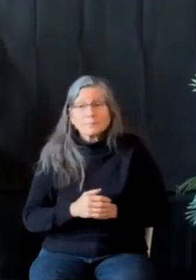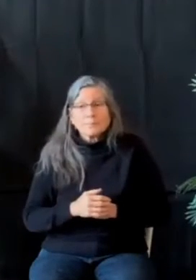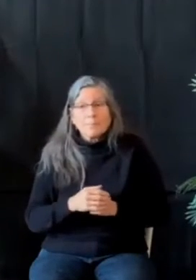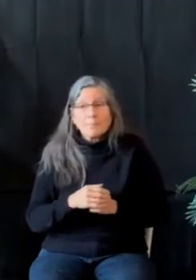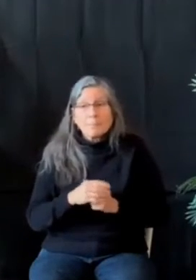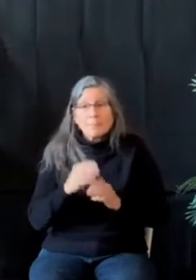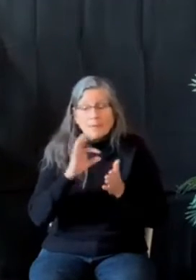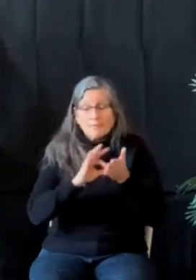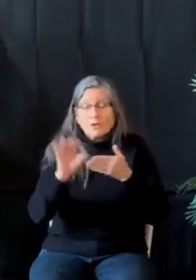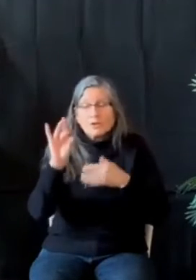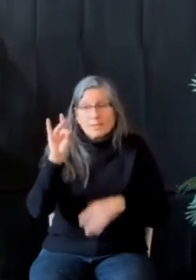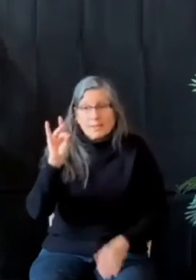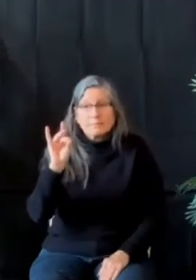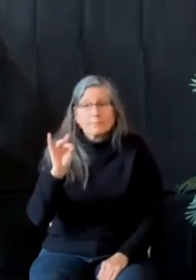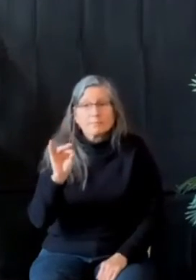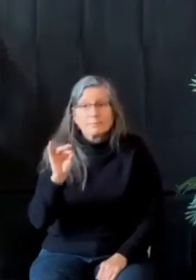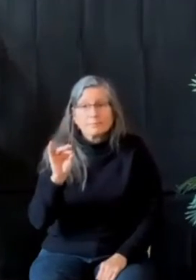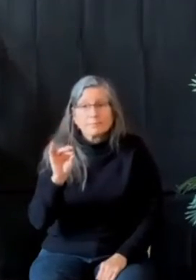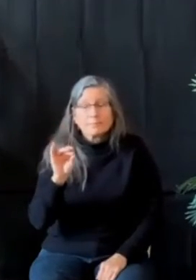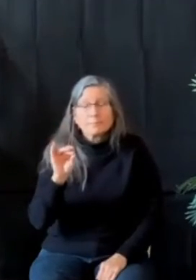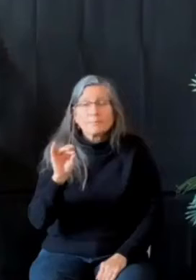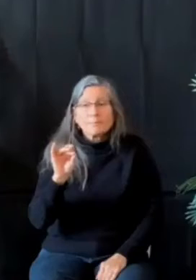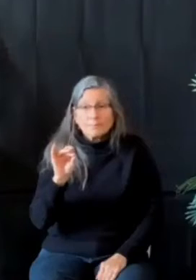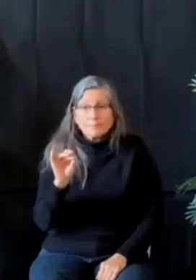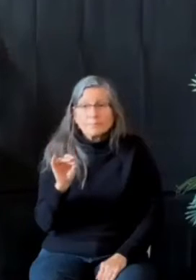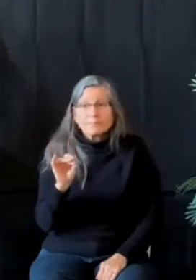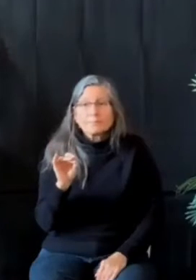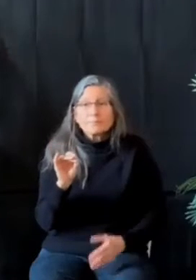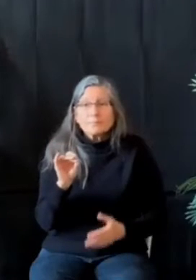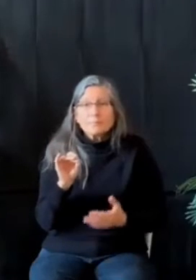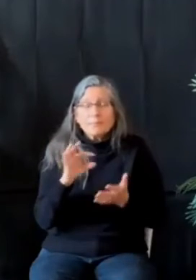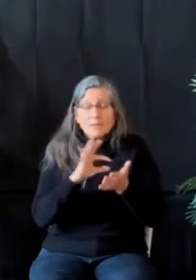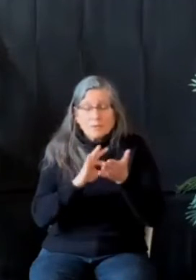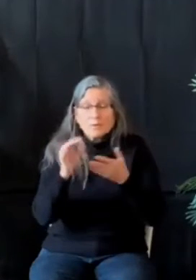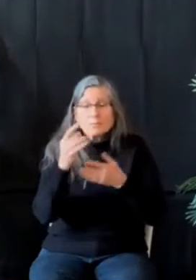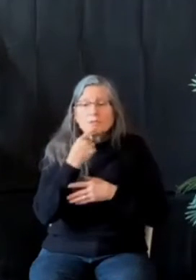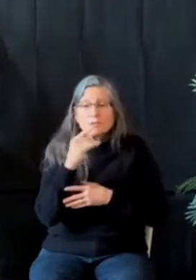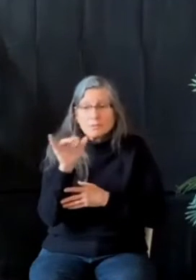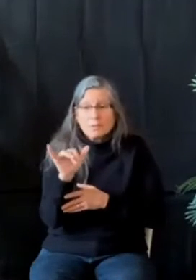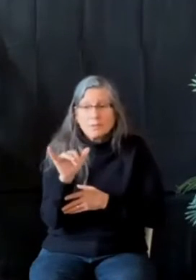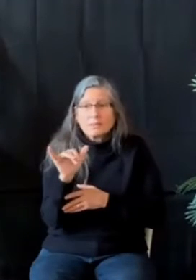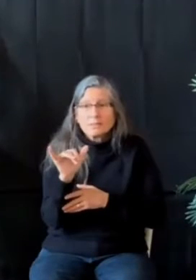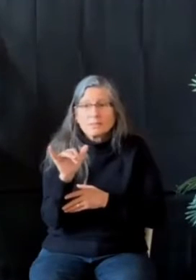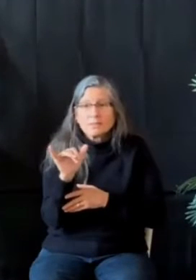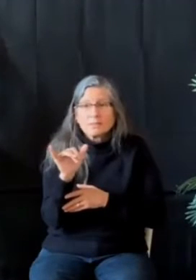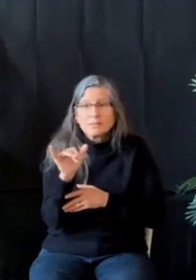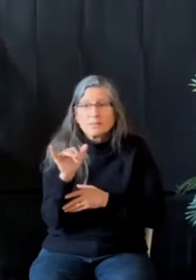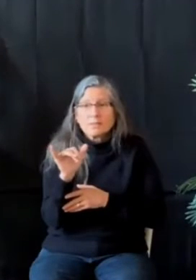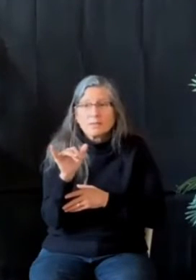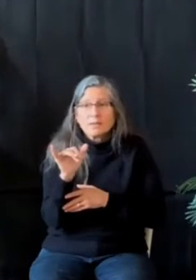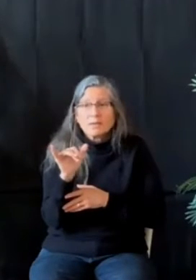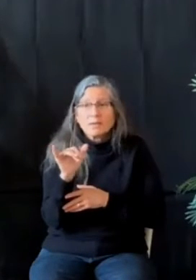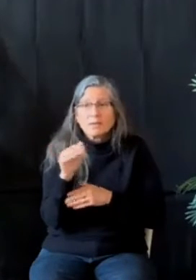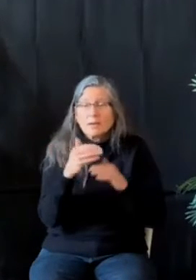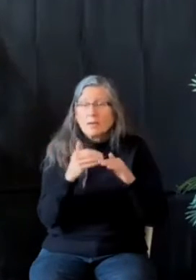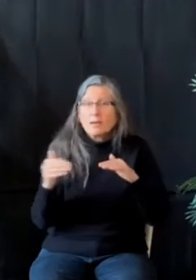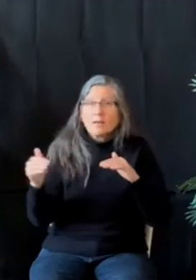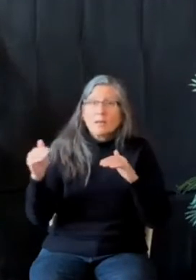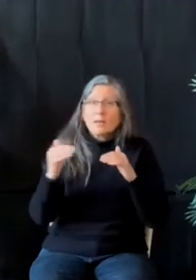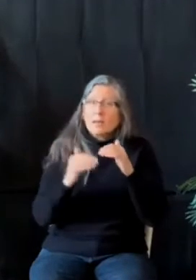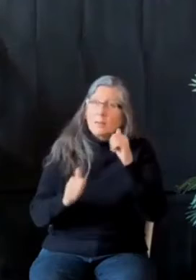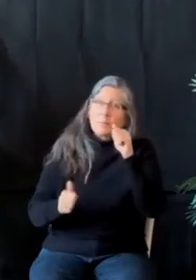and verse 8. In 1 Peter chapter 4 and verse 8, the scripture says this. above